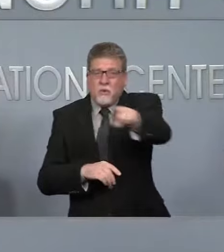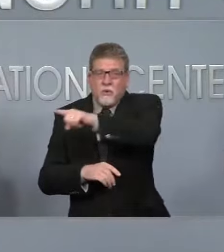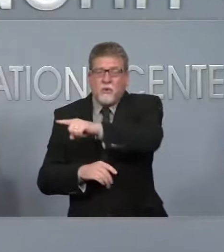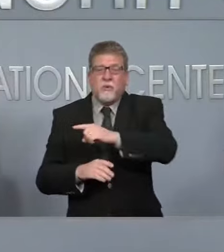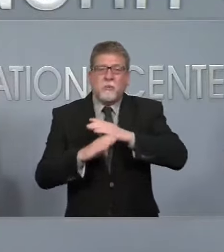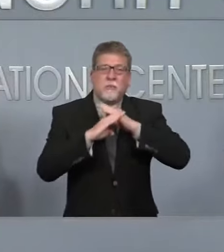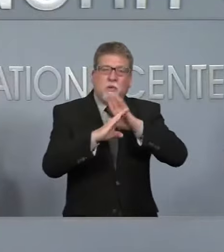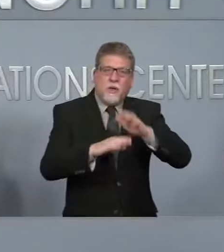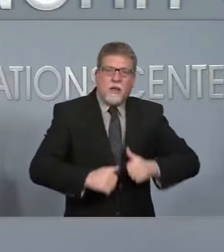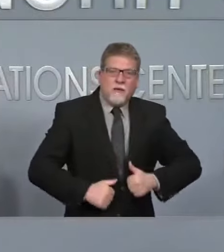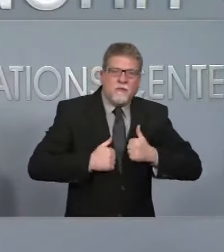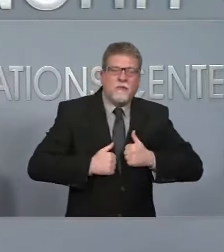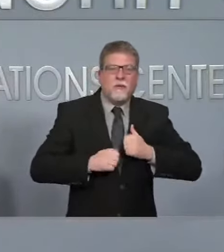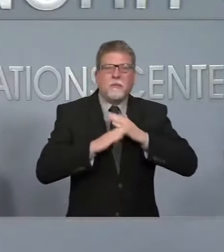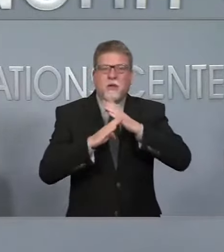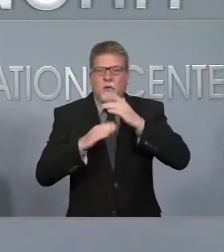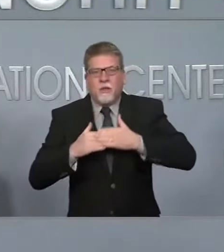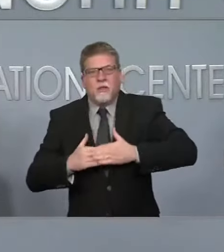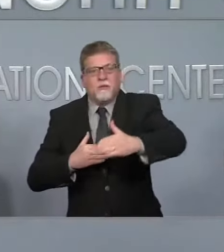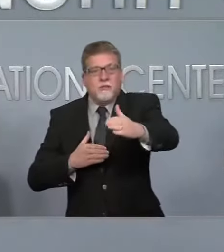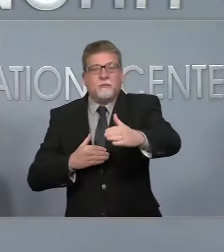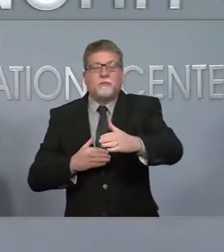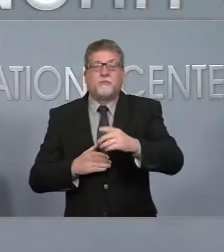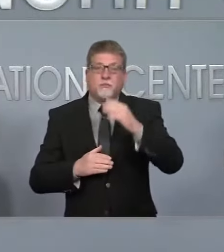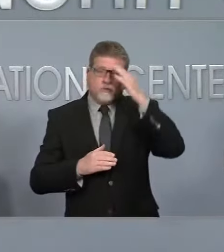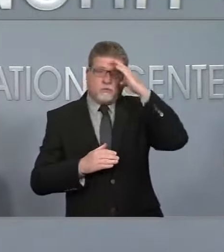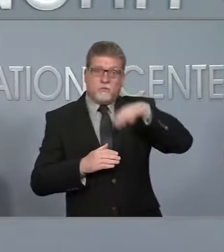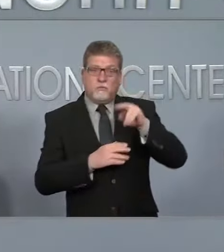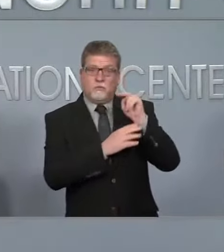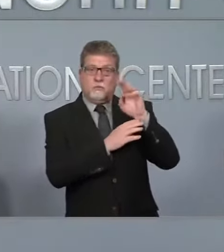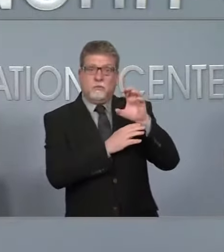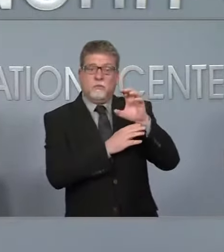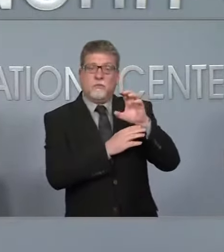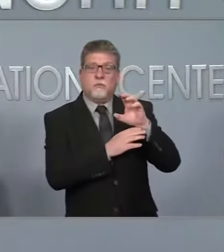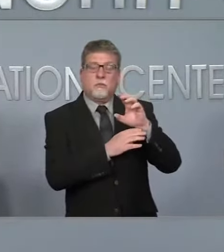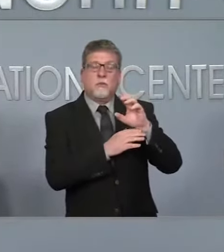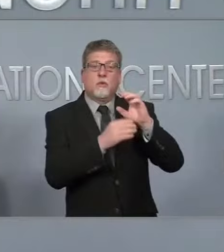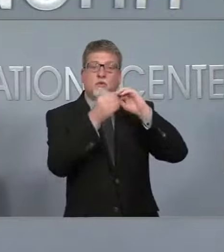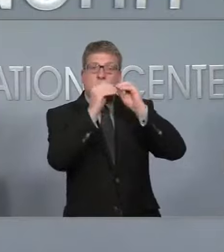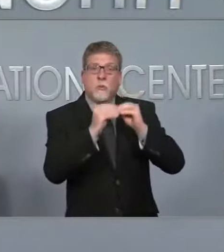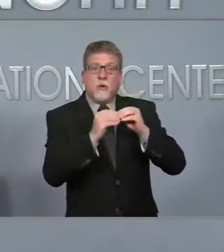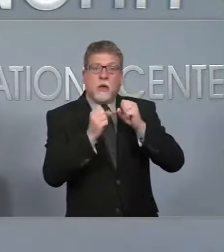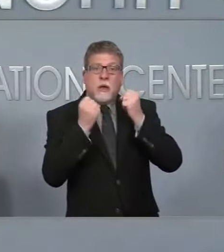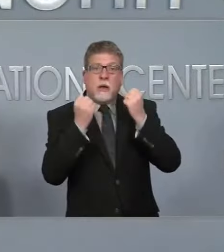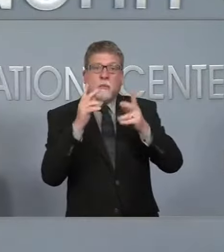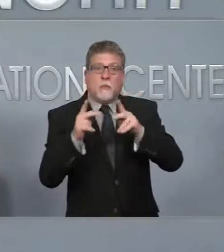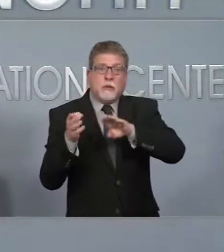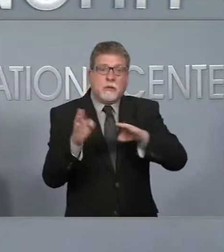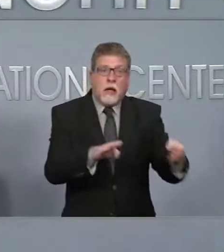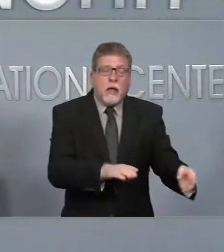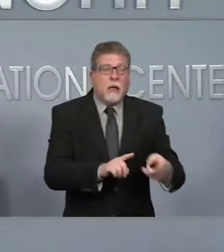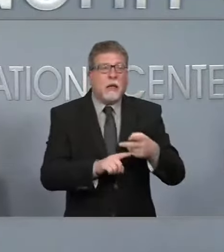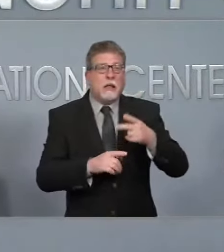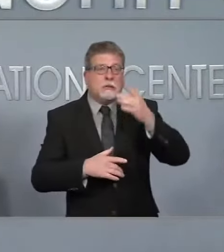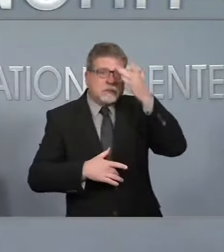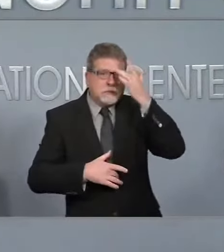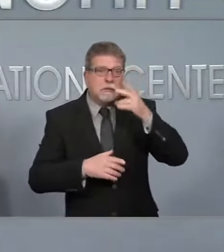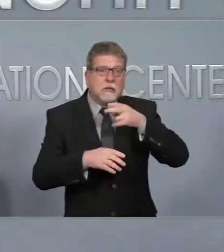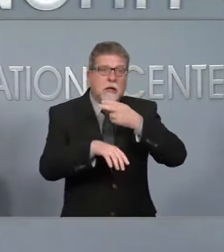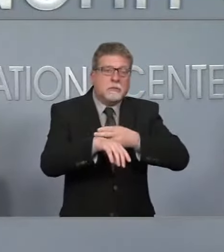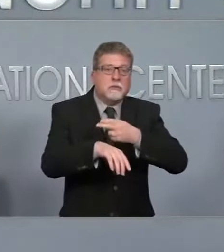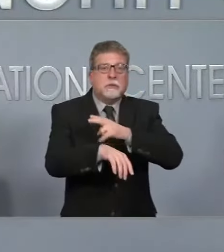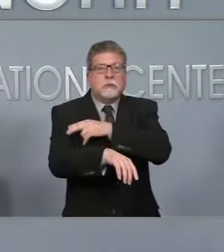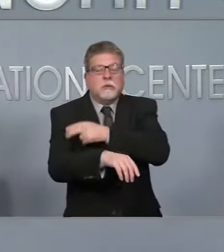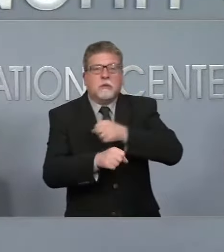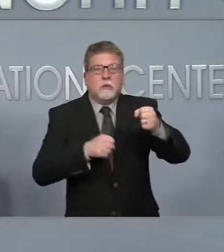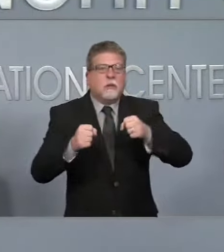in COVID deaths and job loss per capita. In the early months when there was almost no PPE